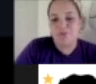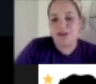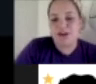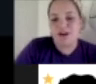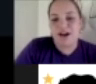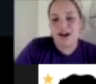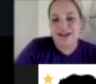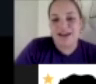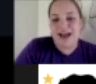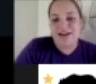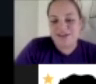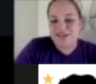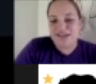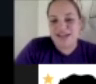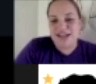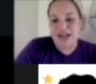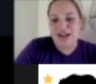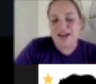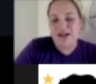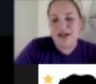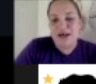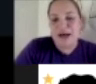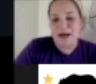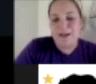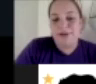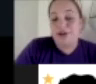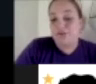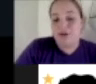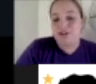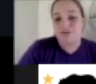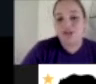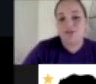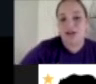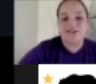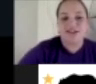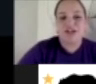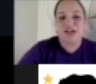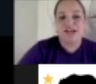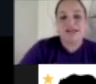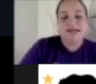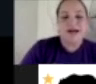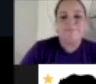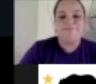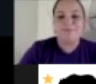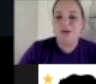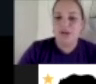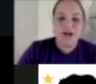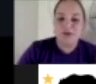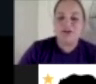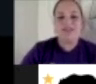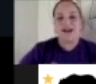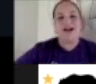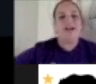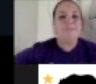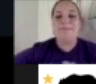We are an advocacy and political reproductive rights organization. We know